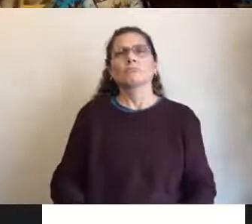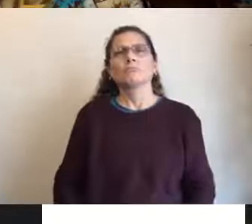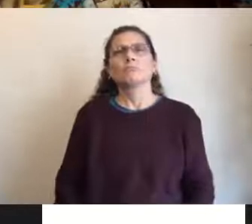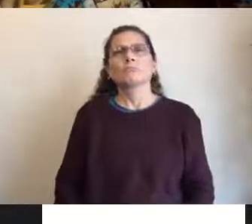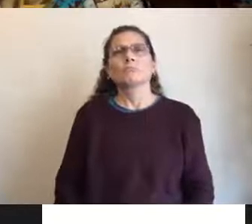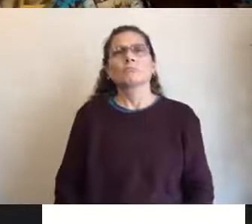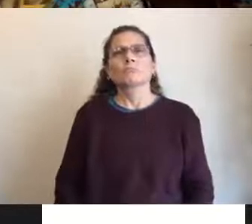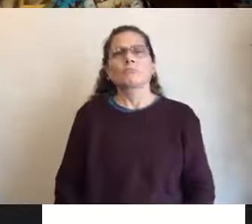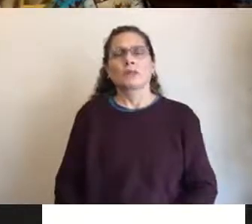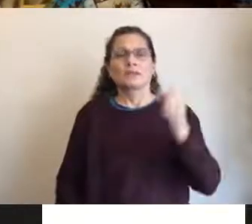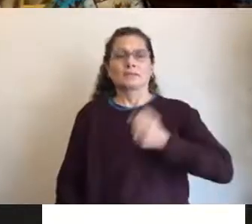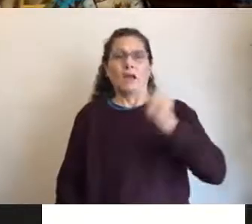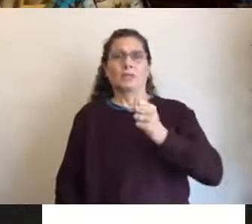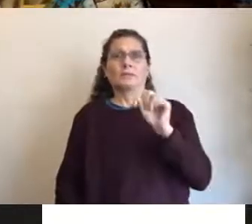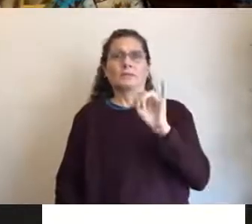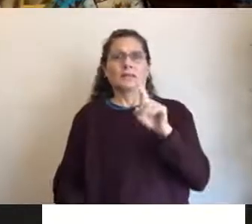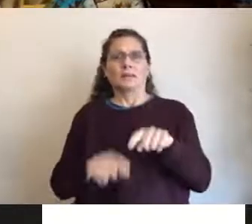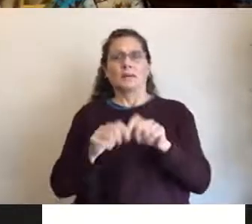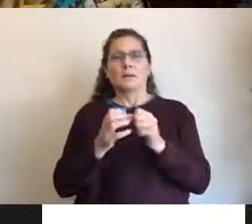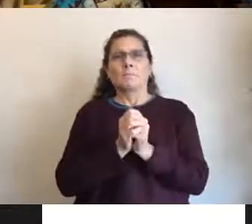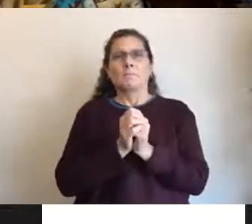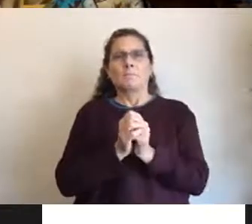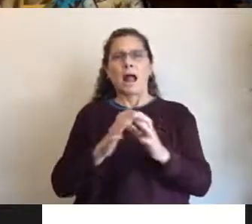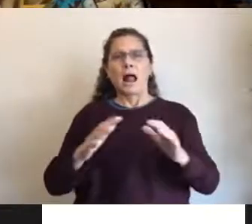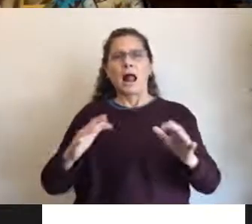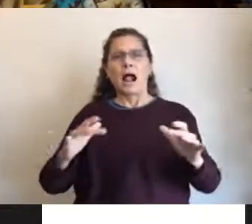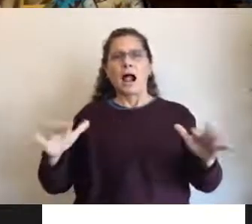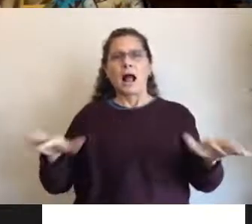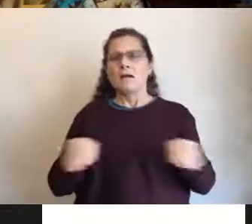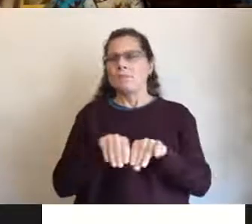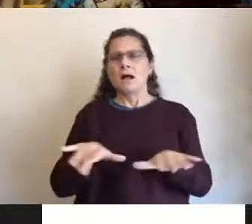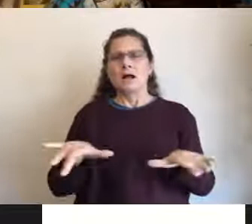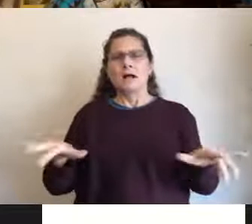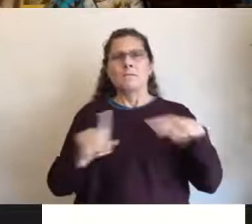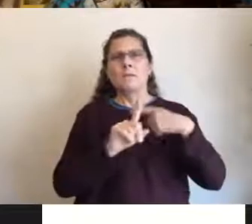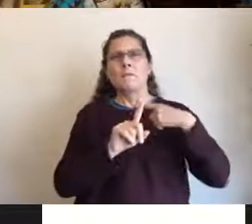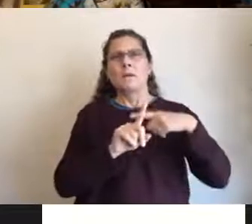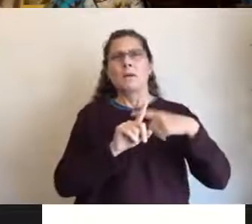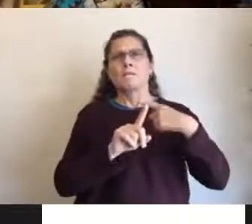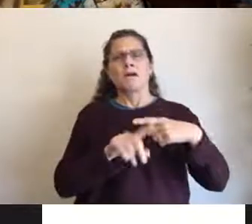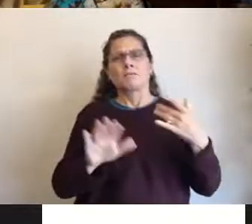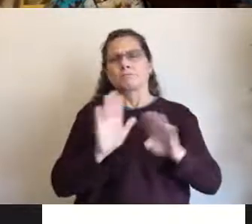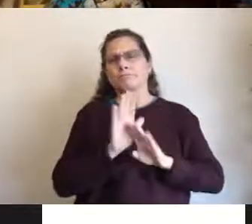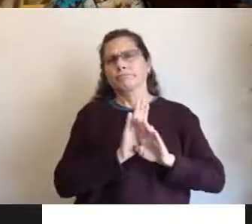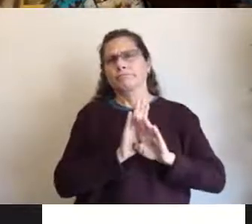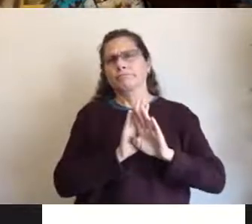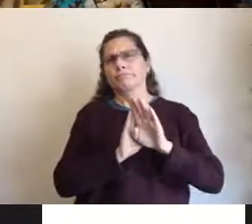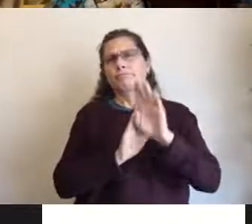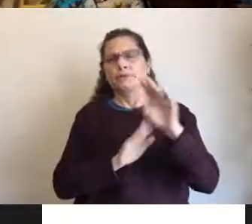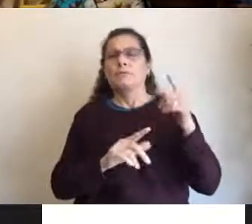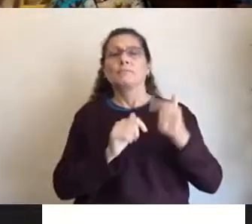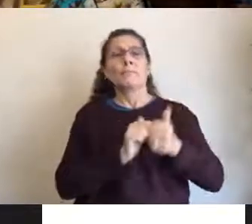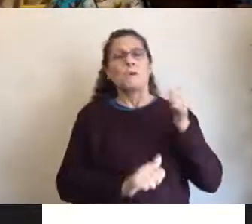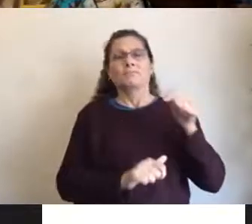Milwaukee and the north side in the city of Milwaukee. And there are a lot of factors that play into this. There's a lot more density there. There's a lot